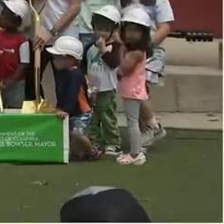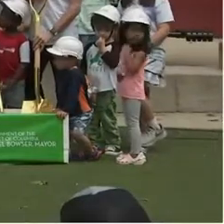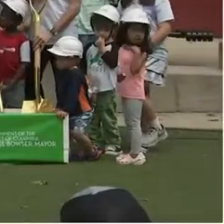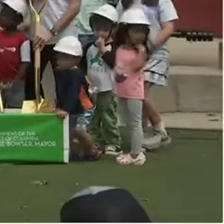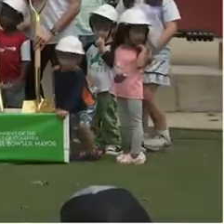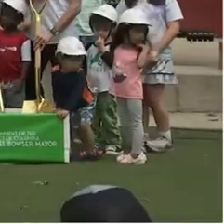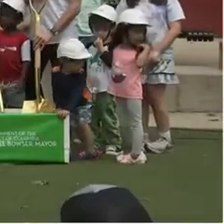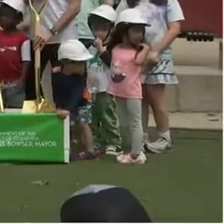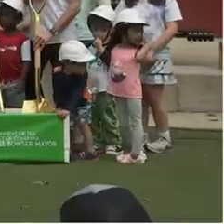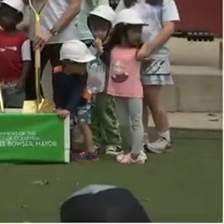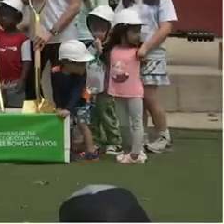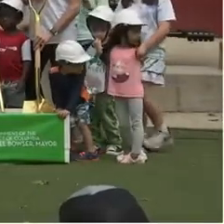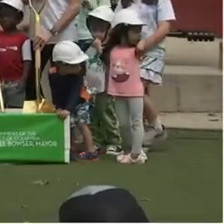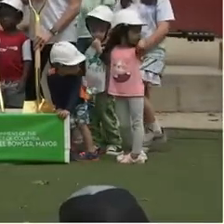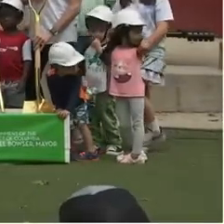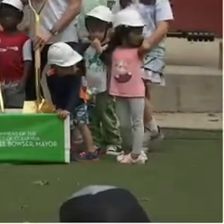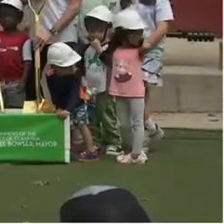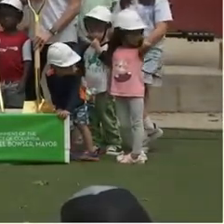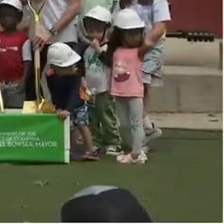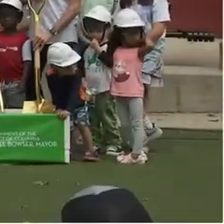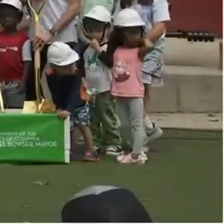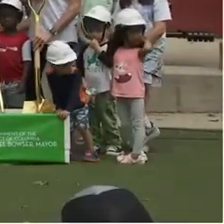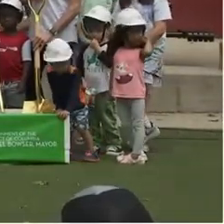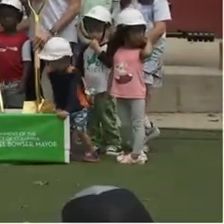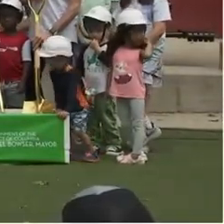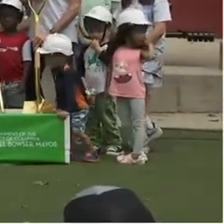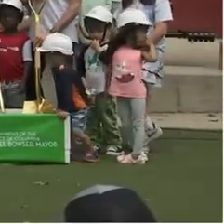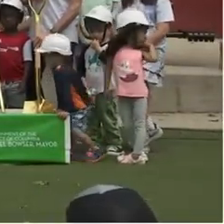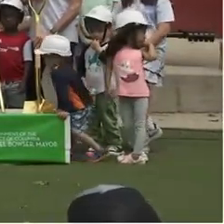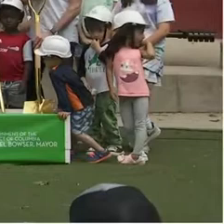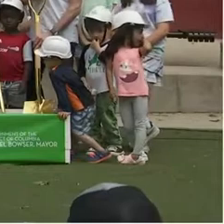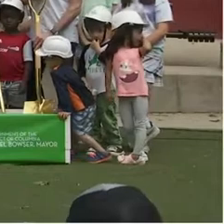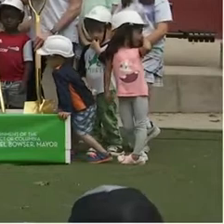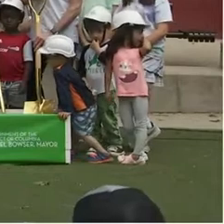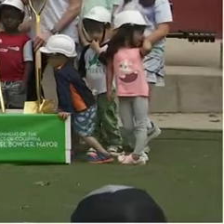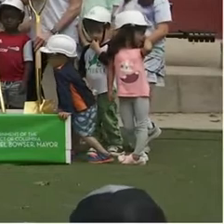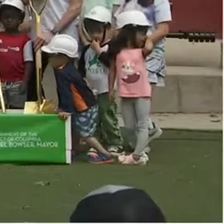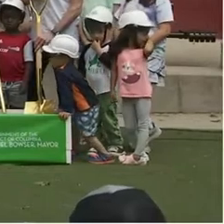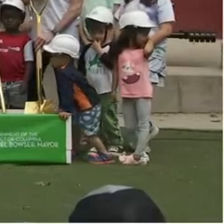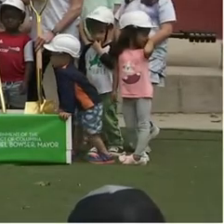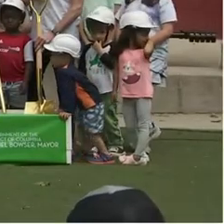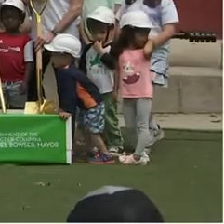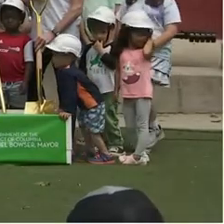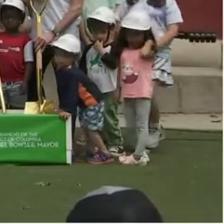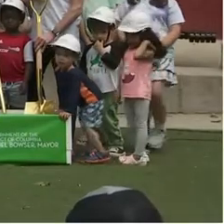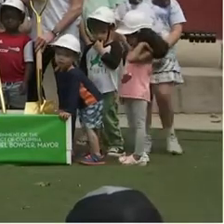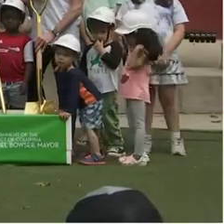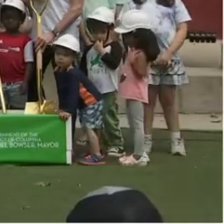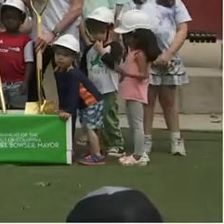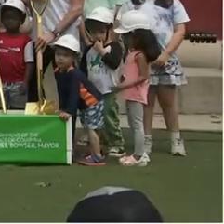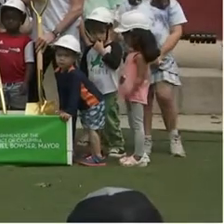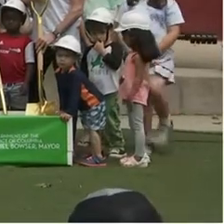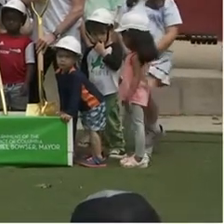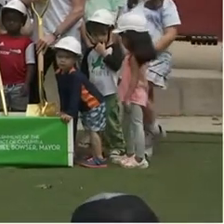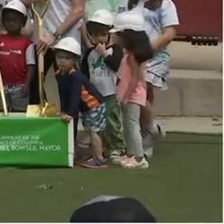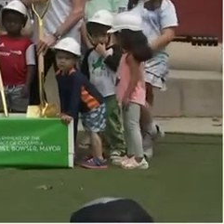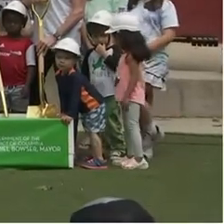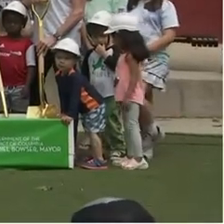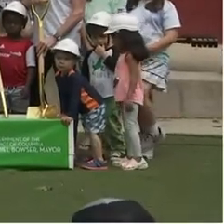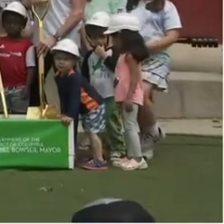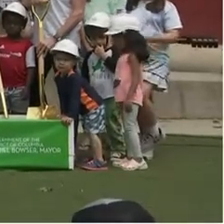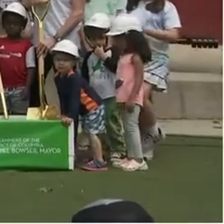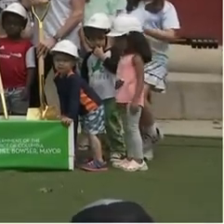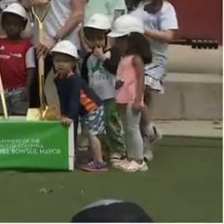pose. Everybody Right look here? this way, straight in the middle. Khaled, you wanna count down? 3, 2, 1, go